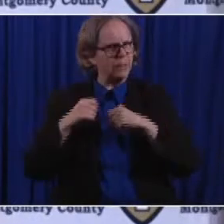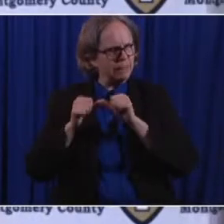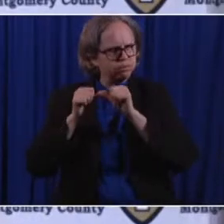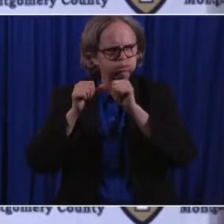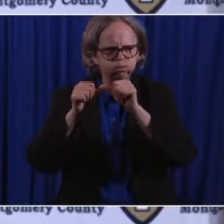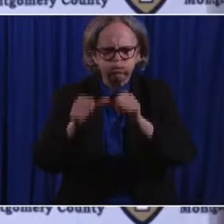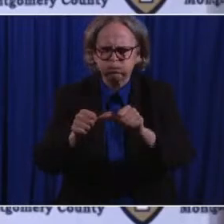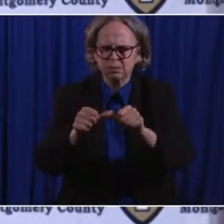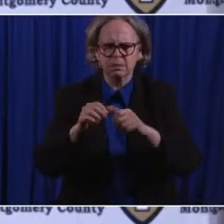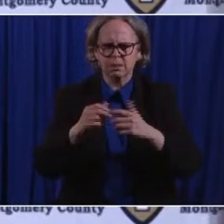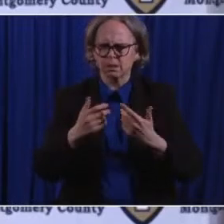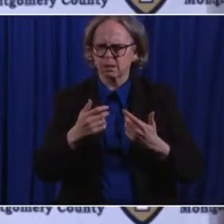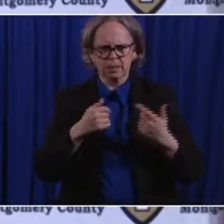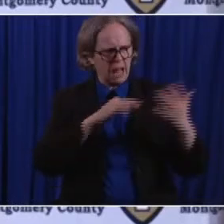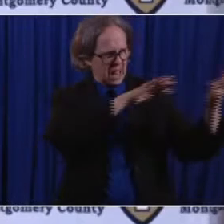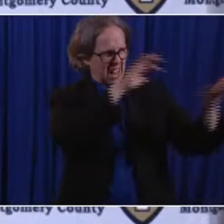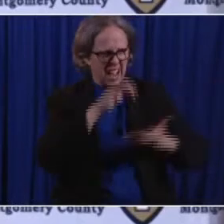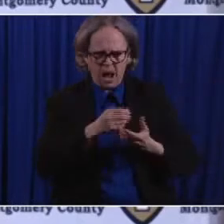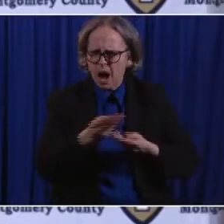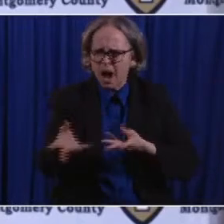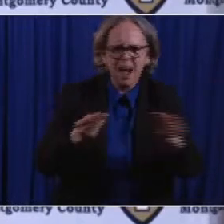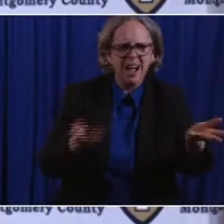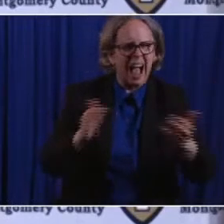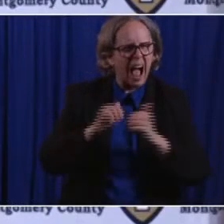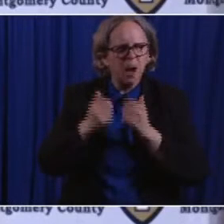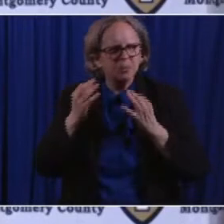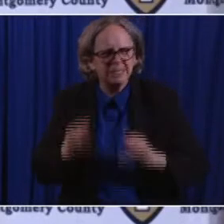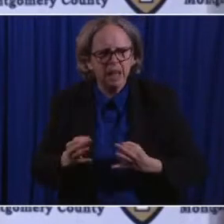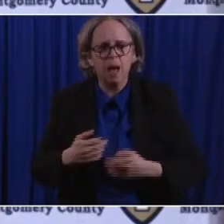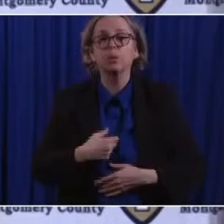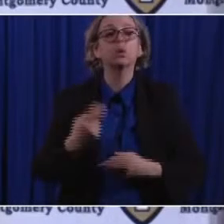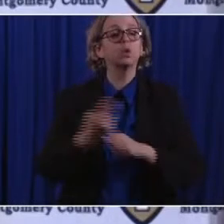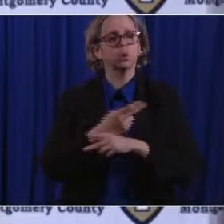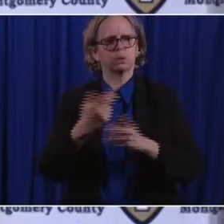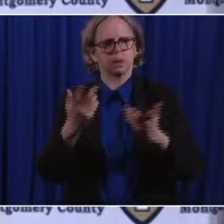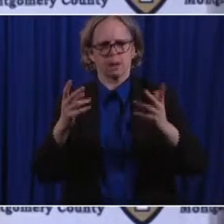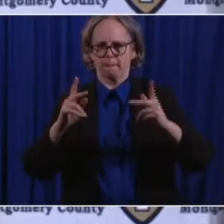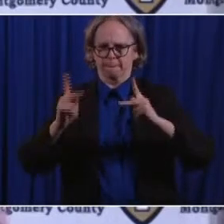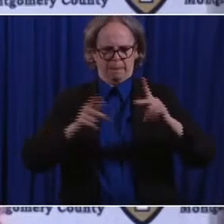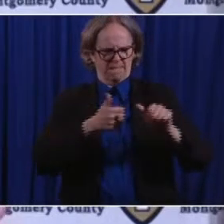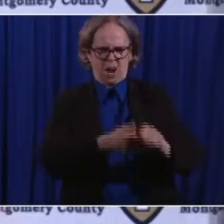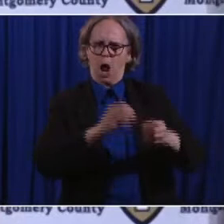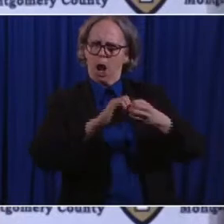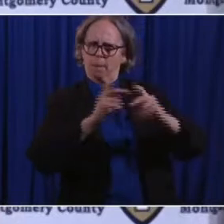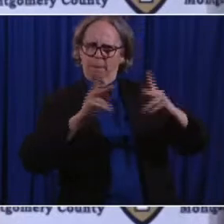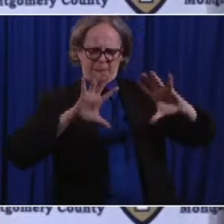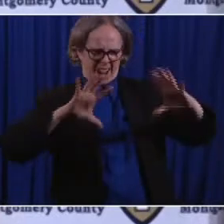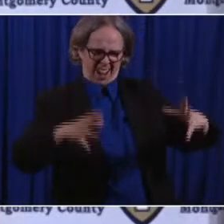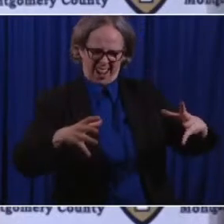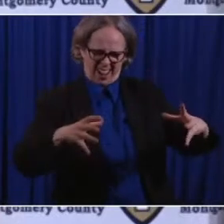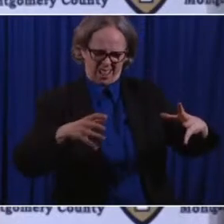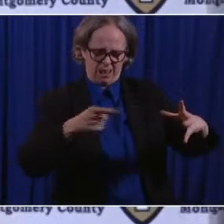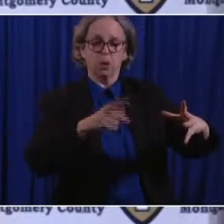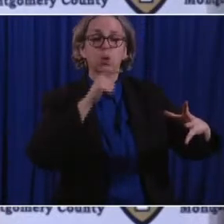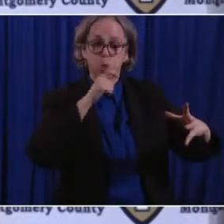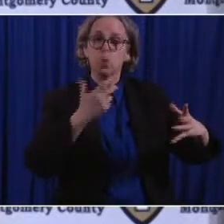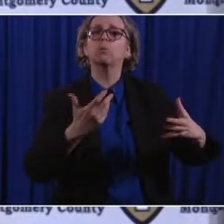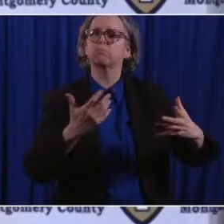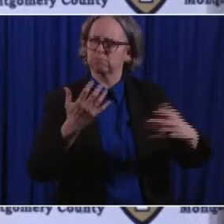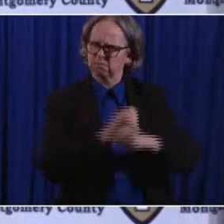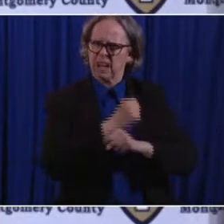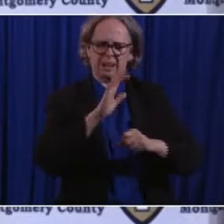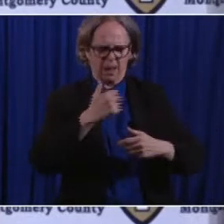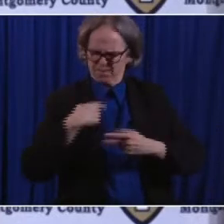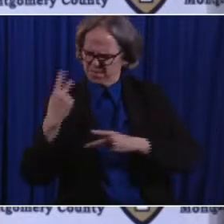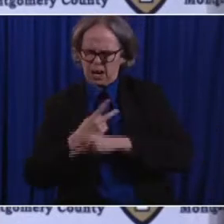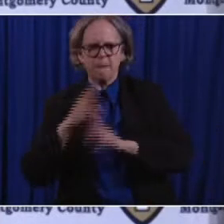calculation based on the number of people in that county who were eligible to get the vaccine. And so every county